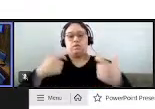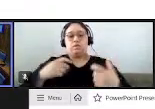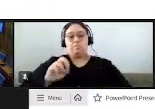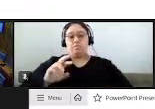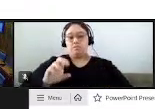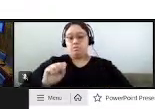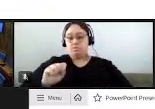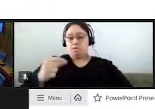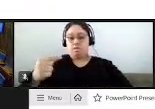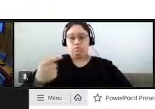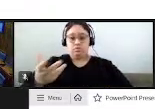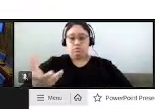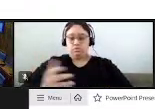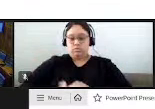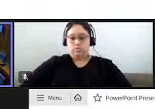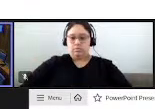Goldstone.